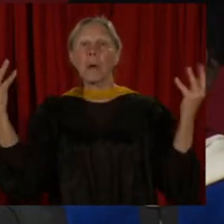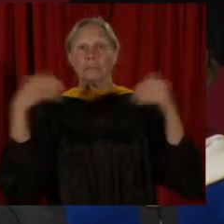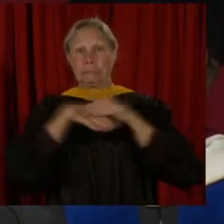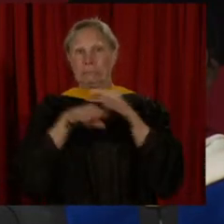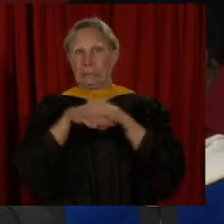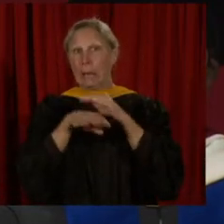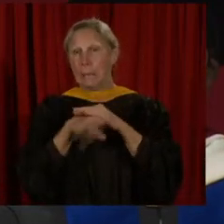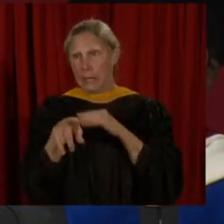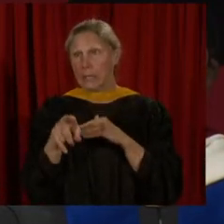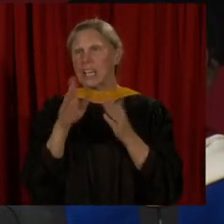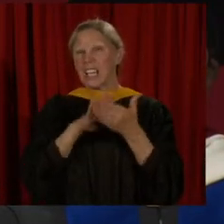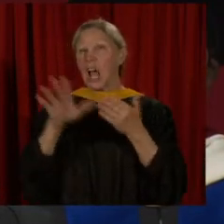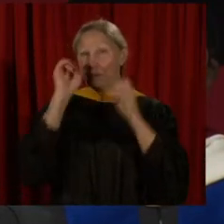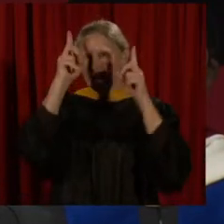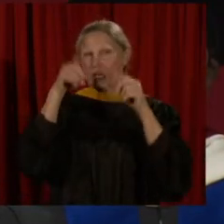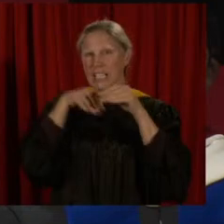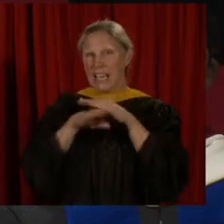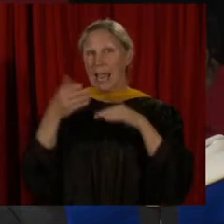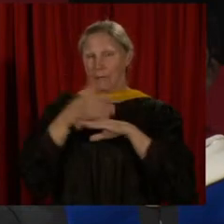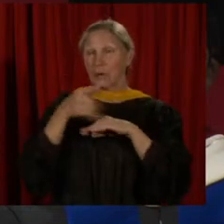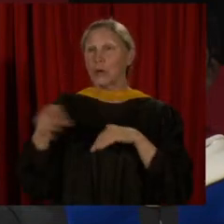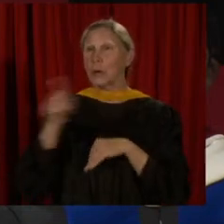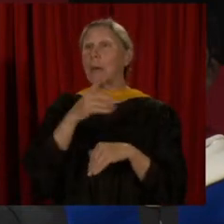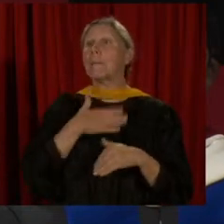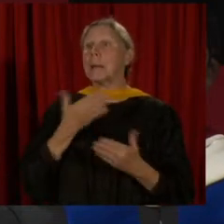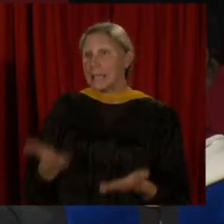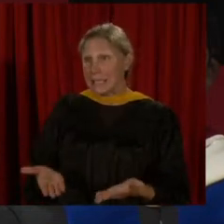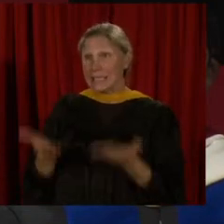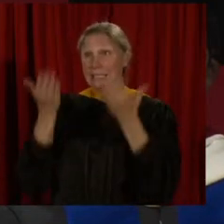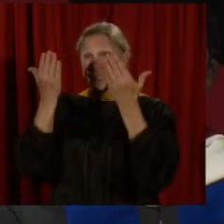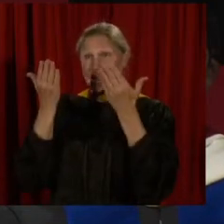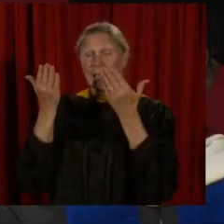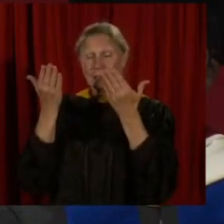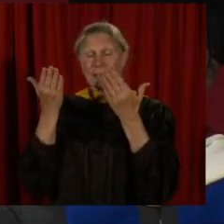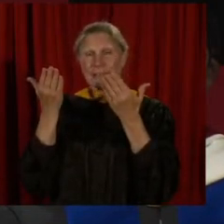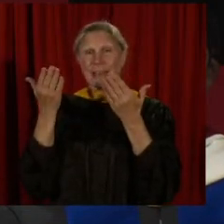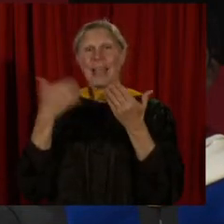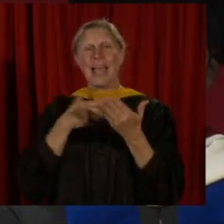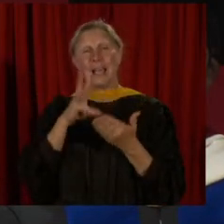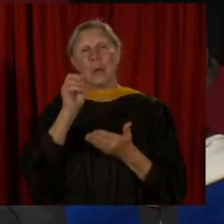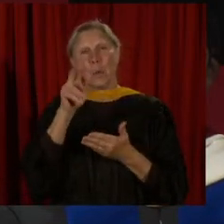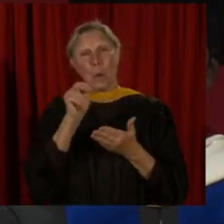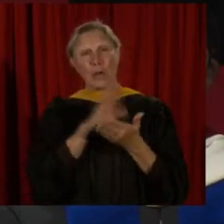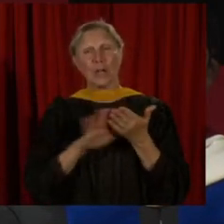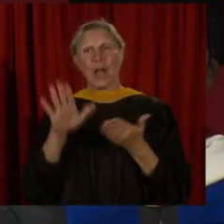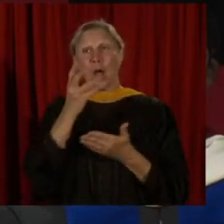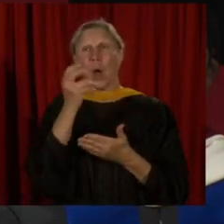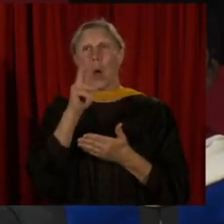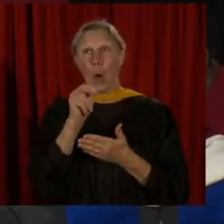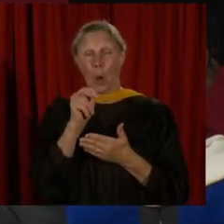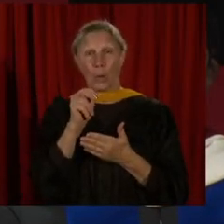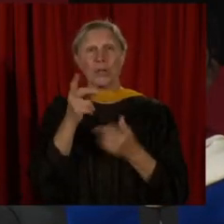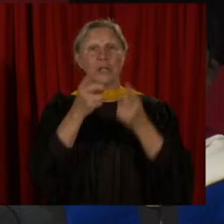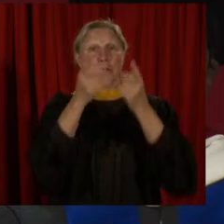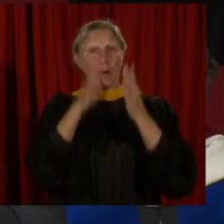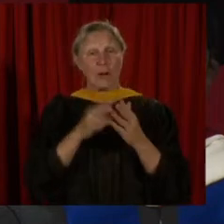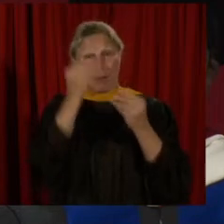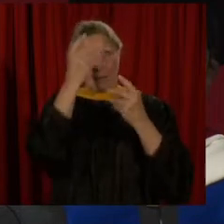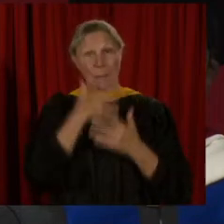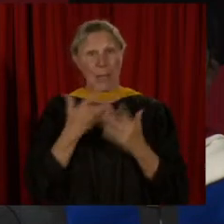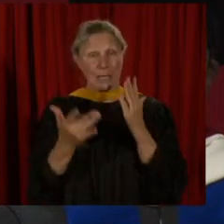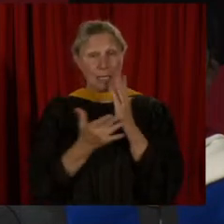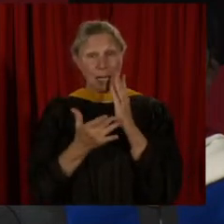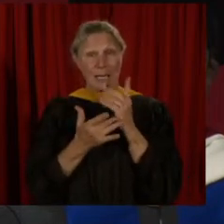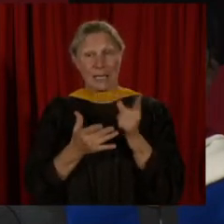ceremony, the College of Education. Now please stand as Walton College's very own Associate Director of Information